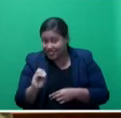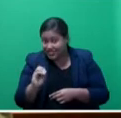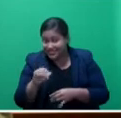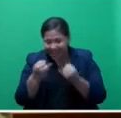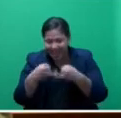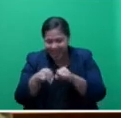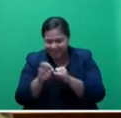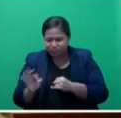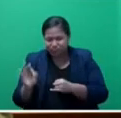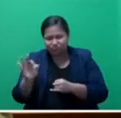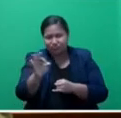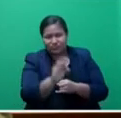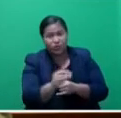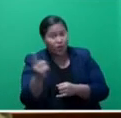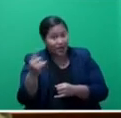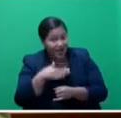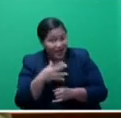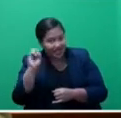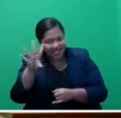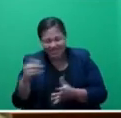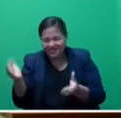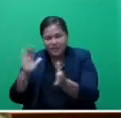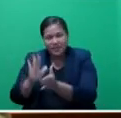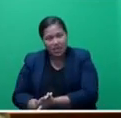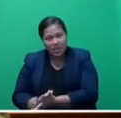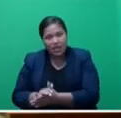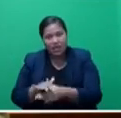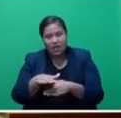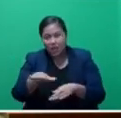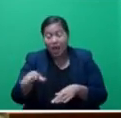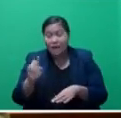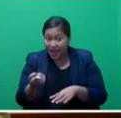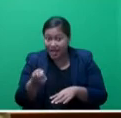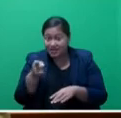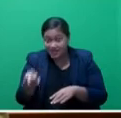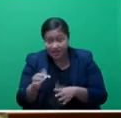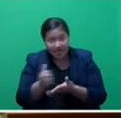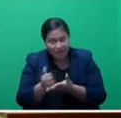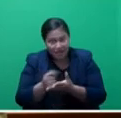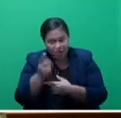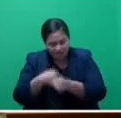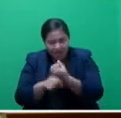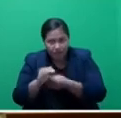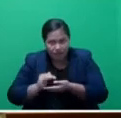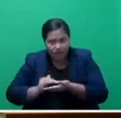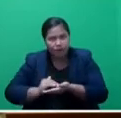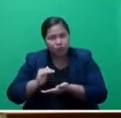110 are uninhabited, and that number will decrease as sea level and temperature